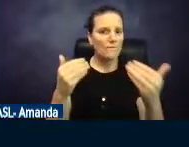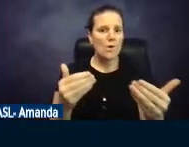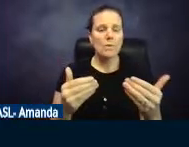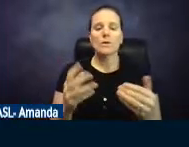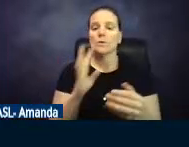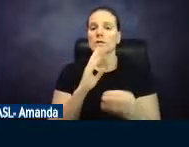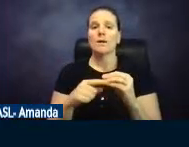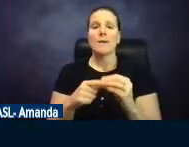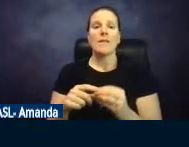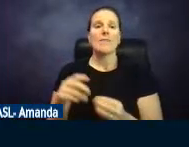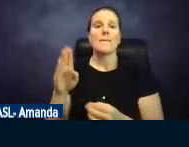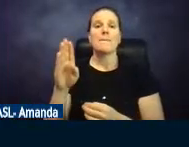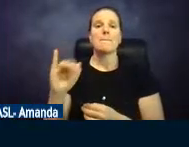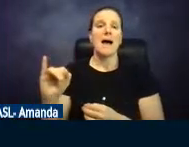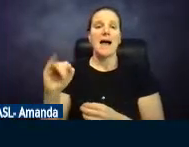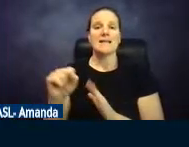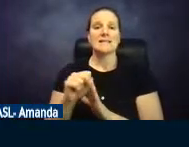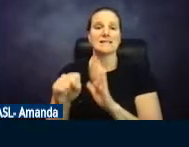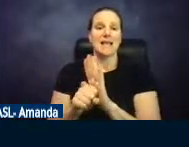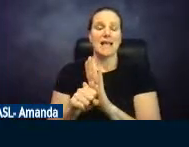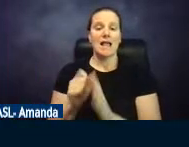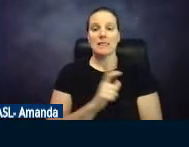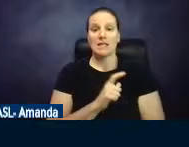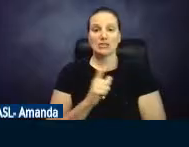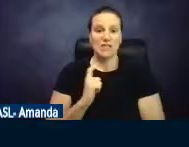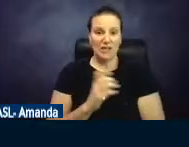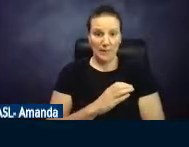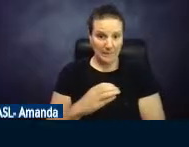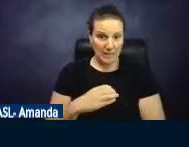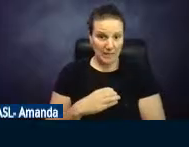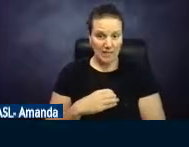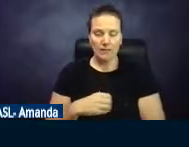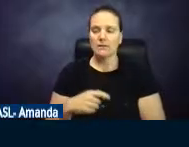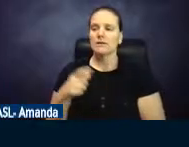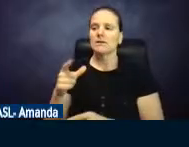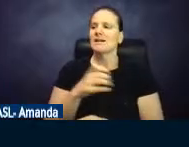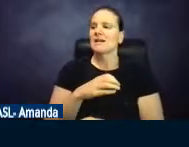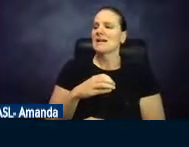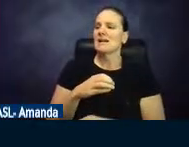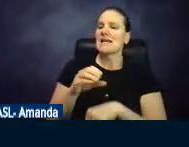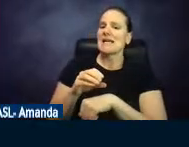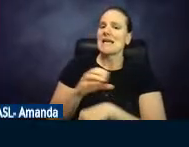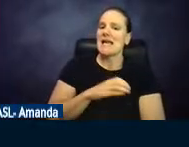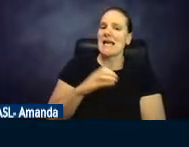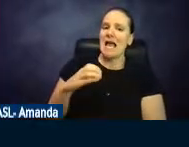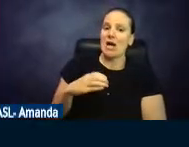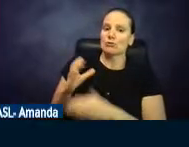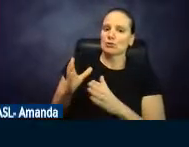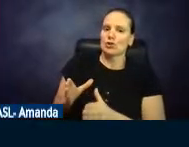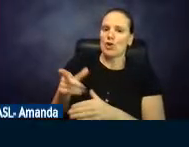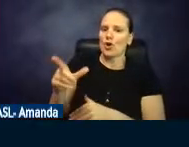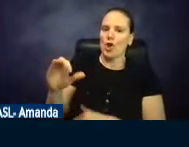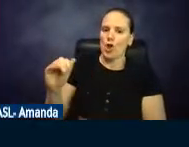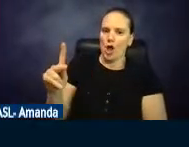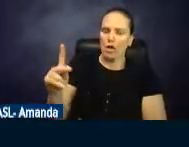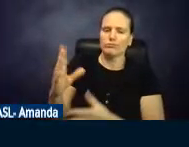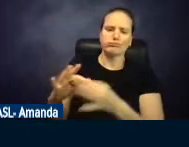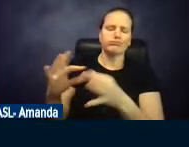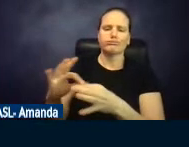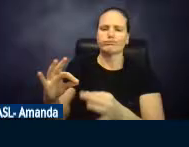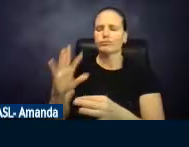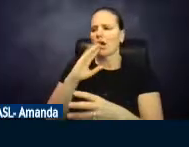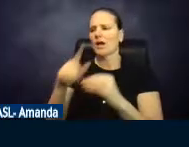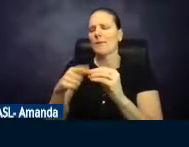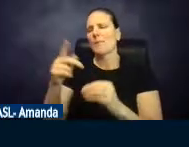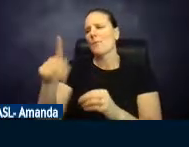Bi-State Legislative Committee, and Councilor Clark spoke elegantly about the Portland City Council